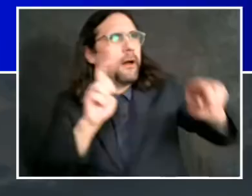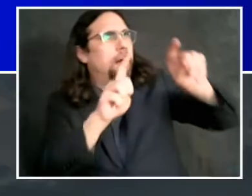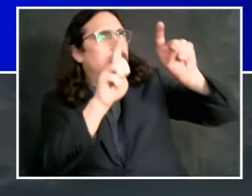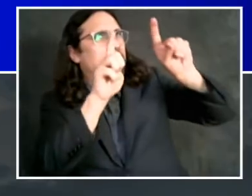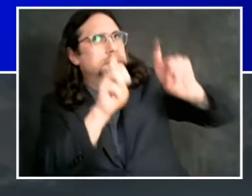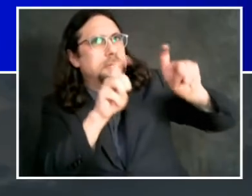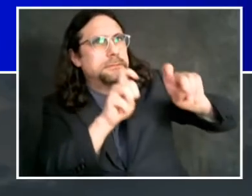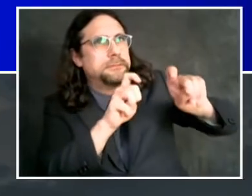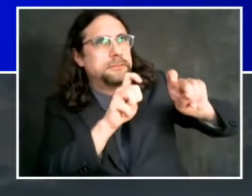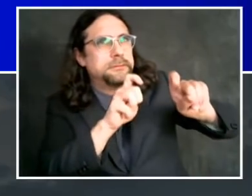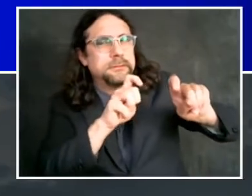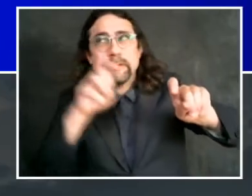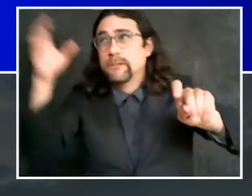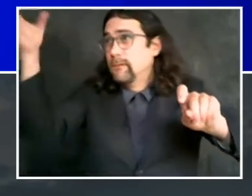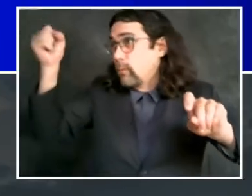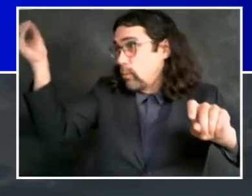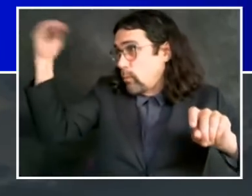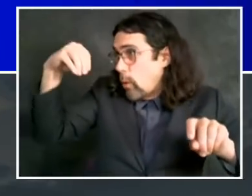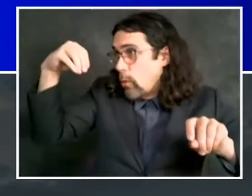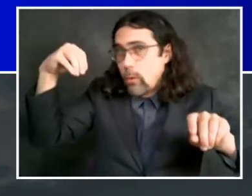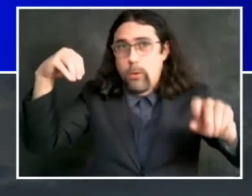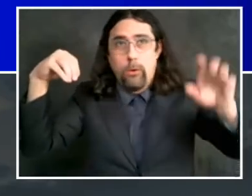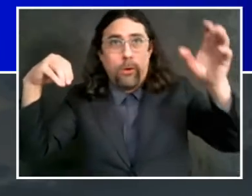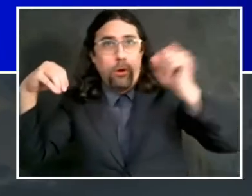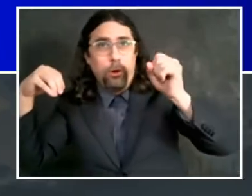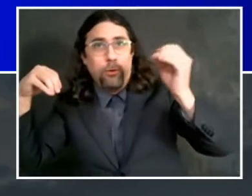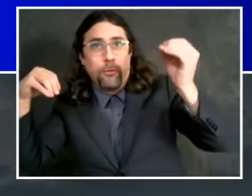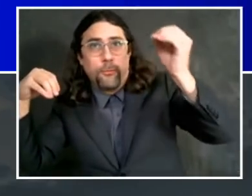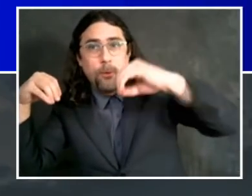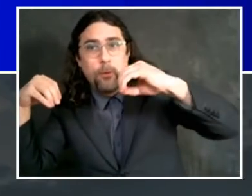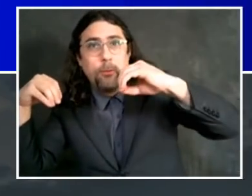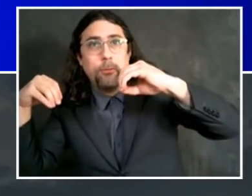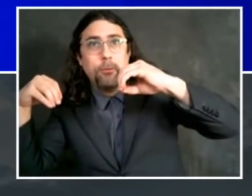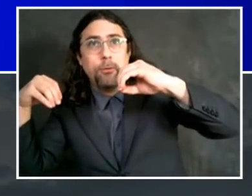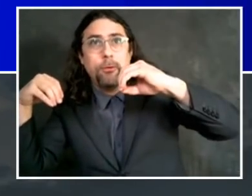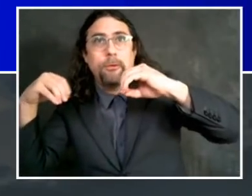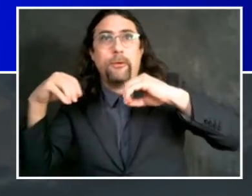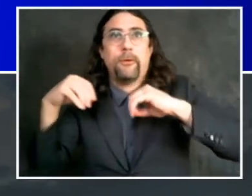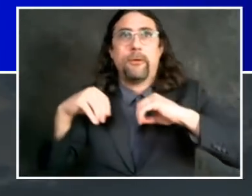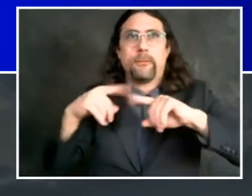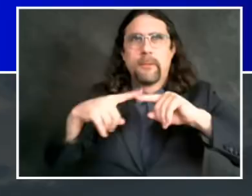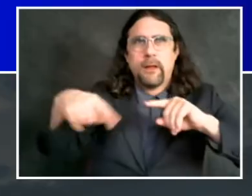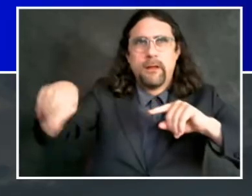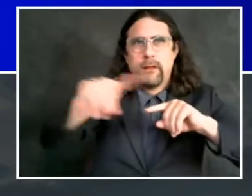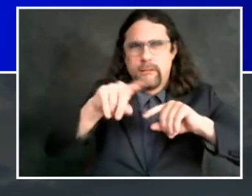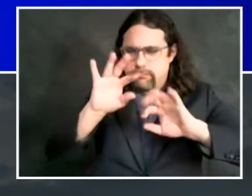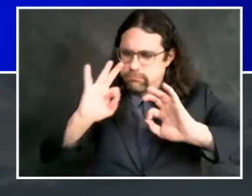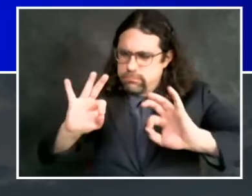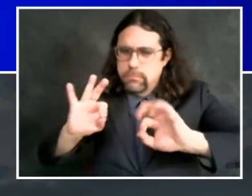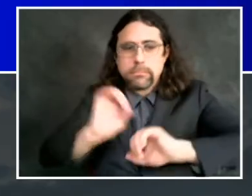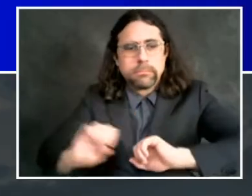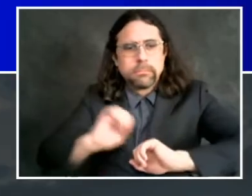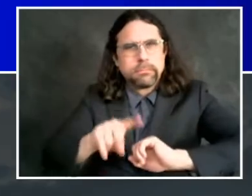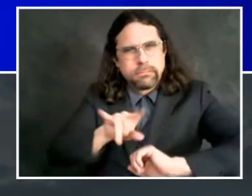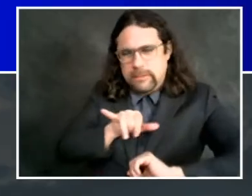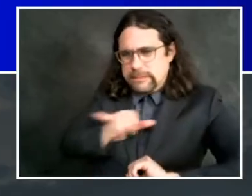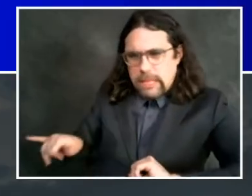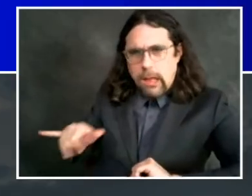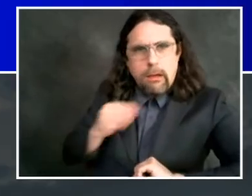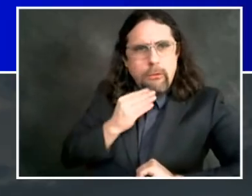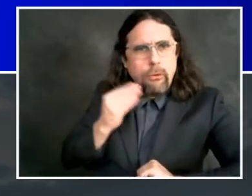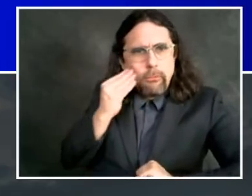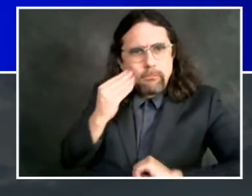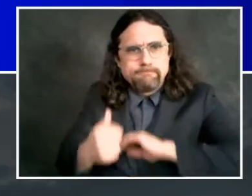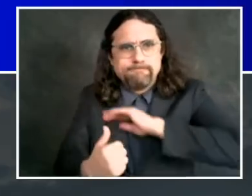to social distancing, to shelter in place, to the things that have been working. Another piece of this that